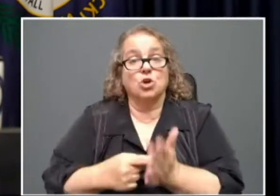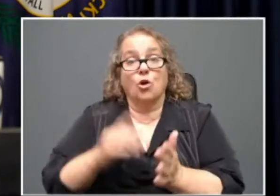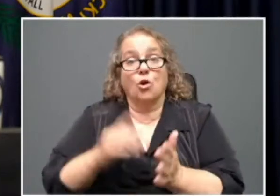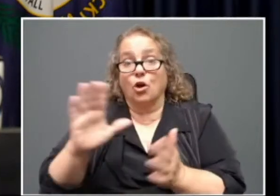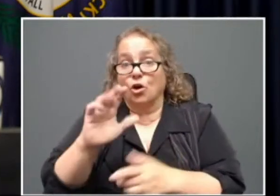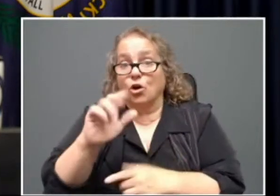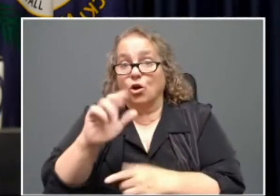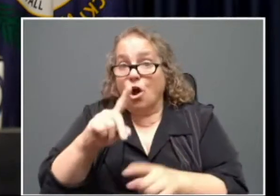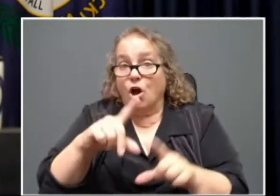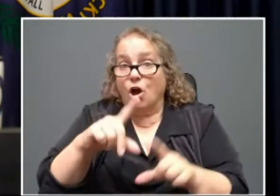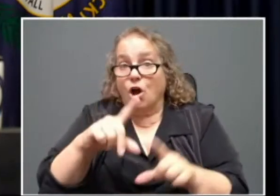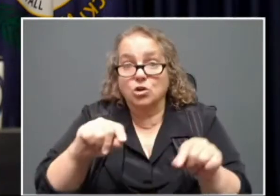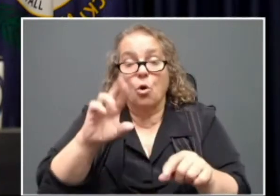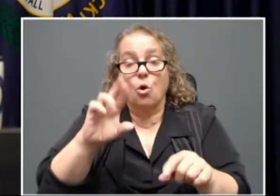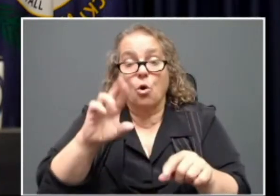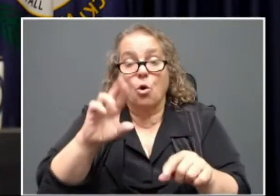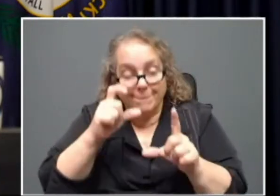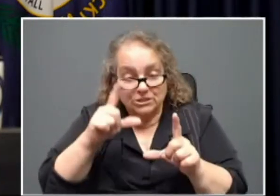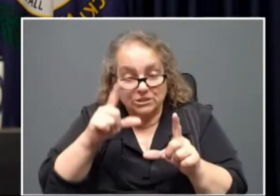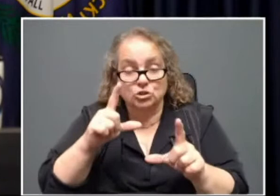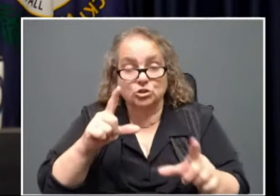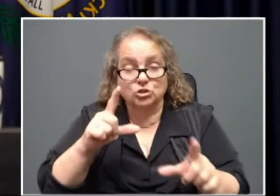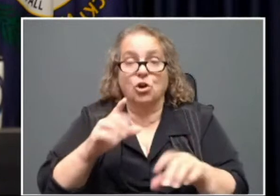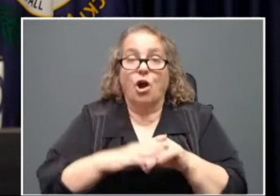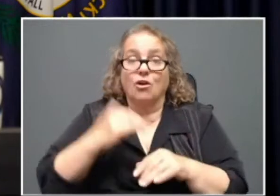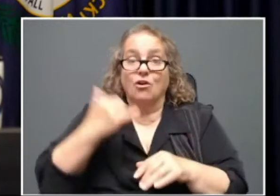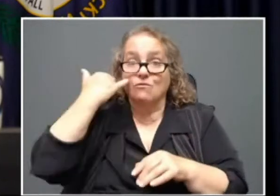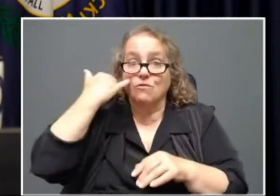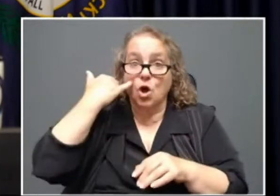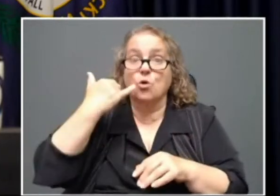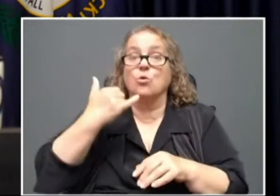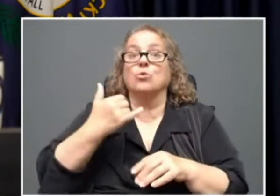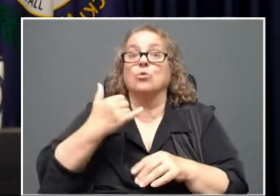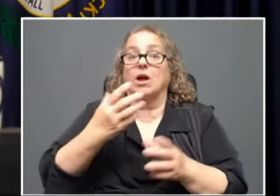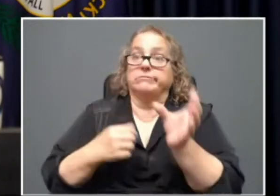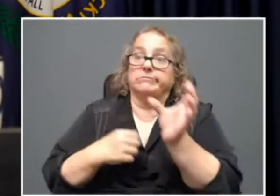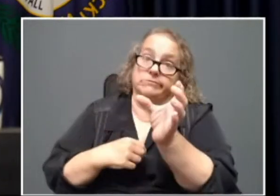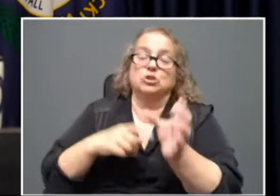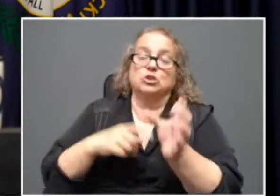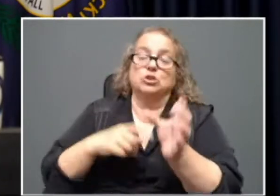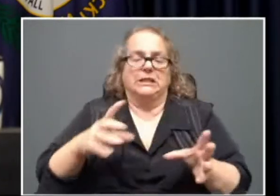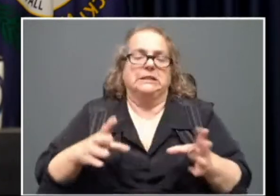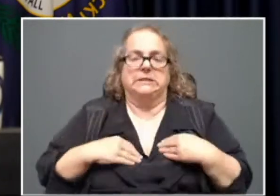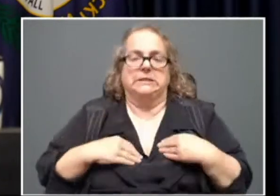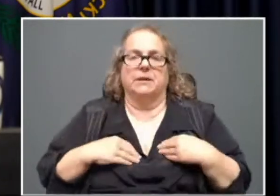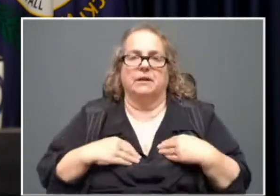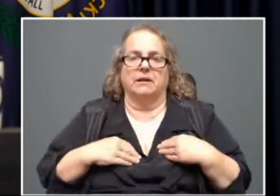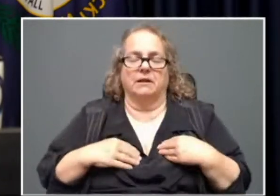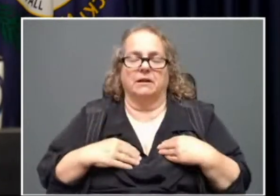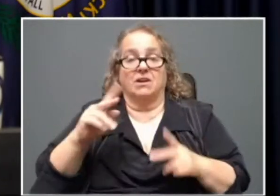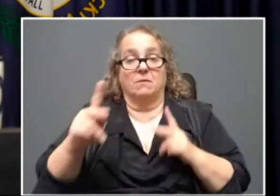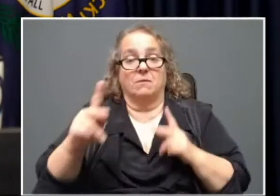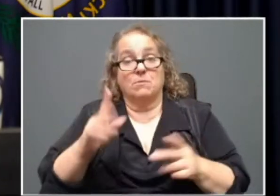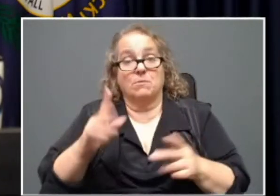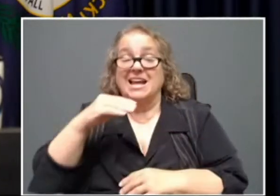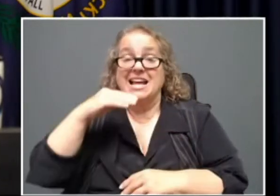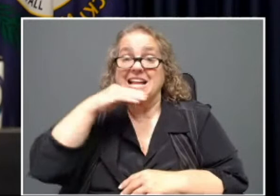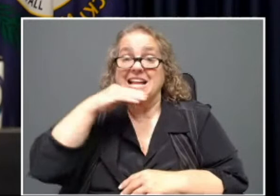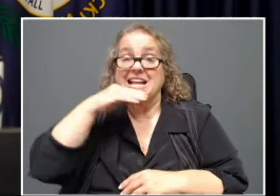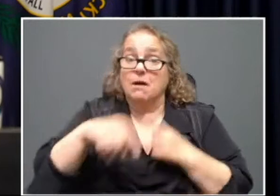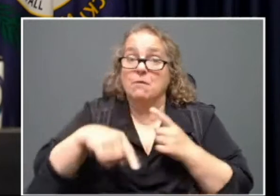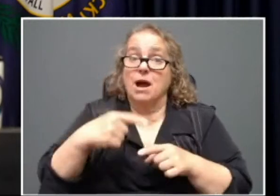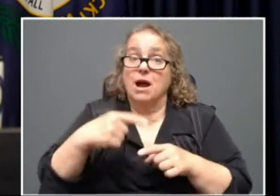of it, then you ought to accept it. If people are going to lie about being vaccinated,